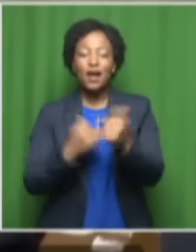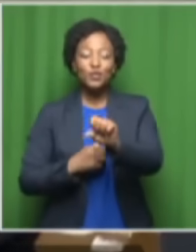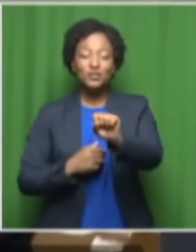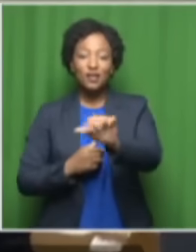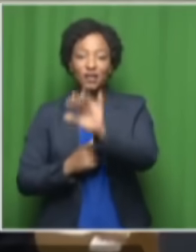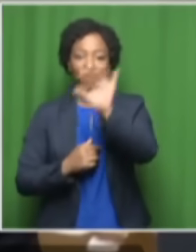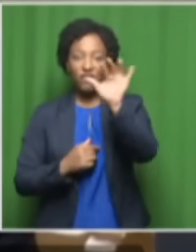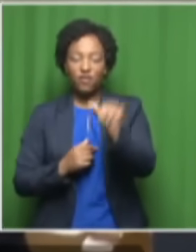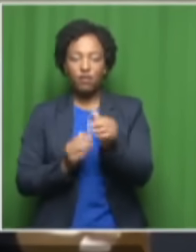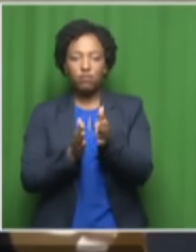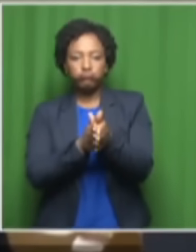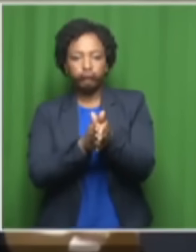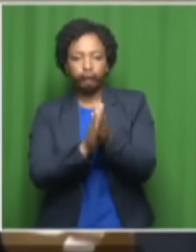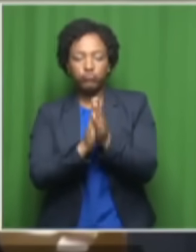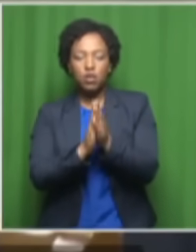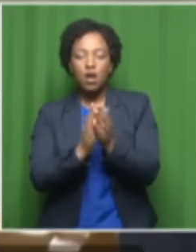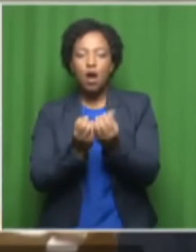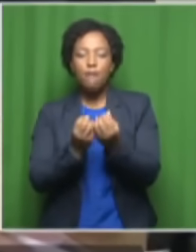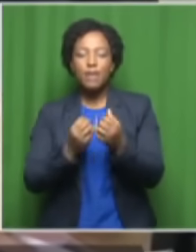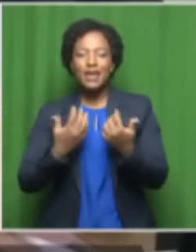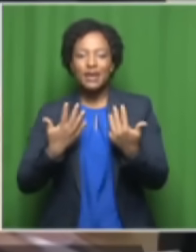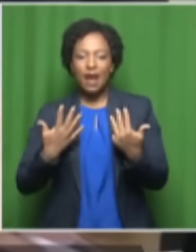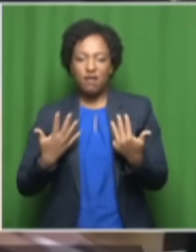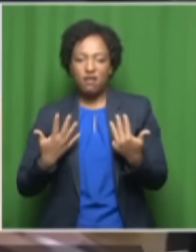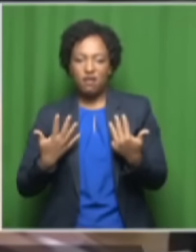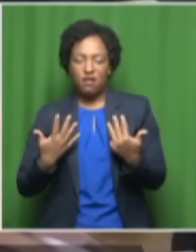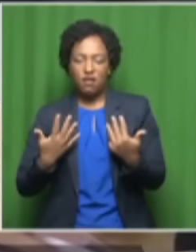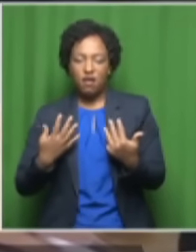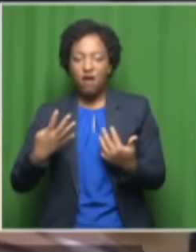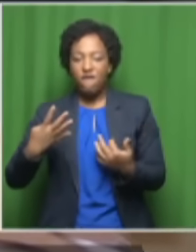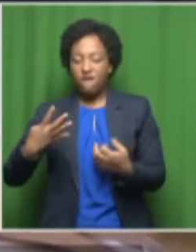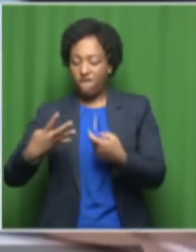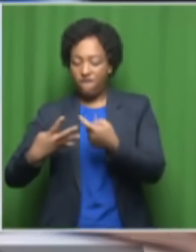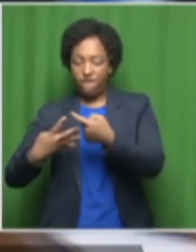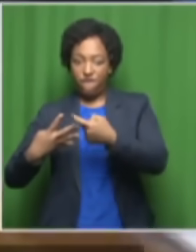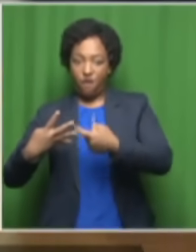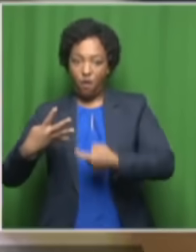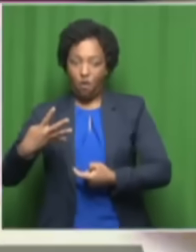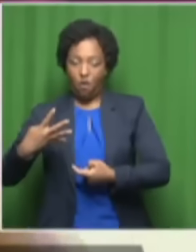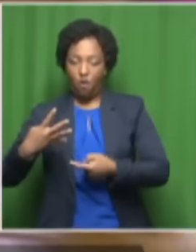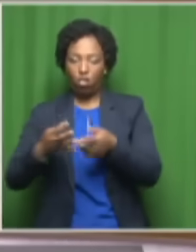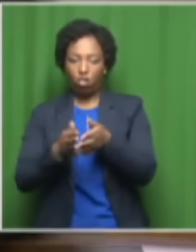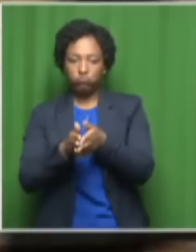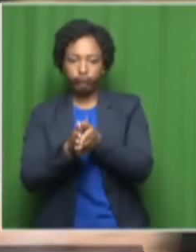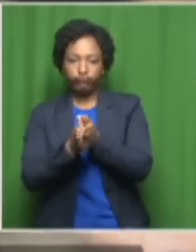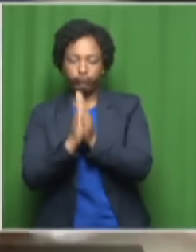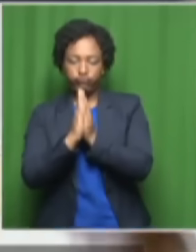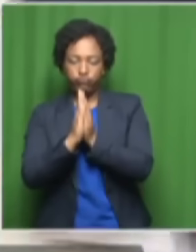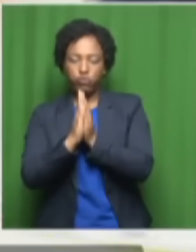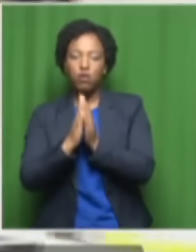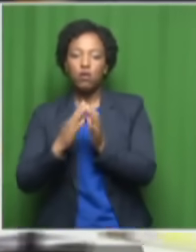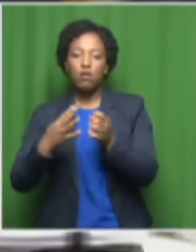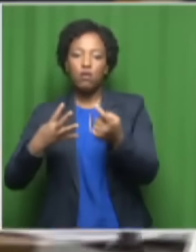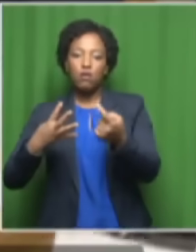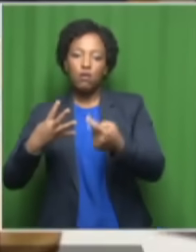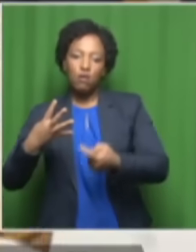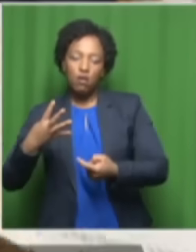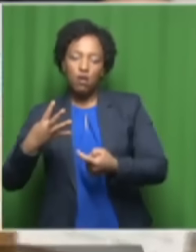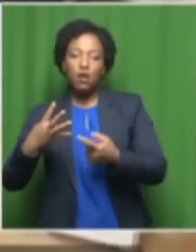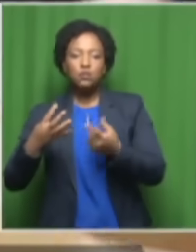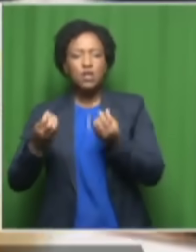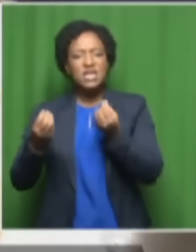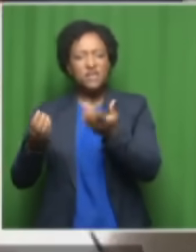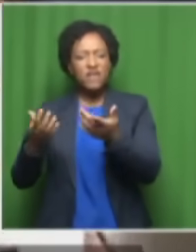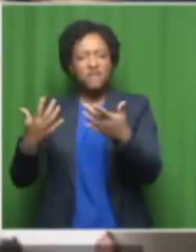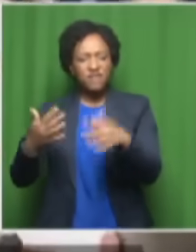requested, there's about 9 of them. 4 of them are almost verbatim from the provisional measures that were granted to Myanmar.